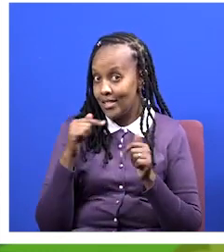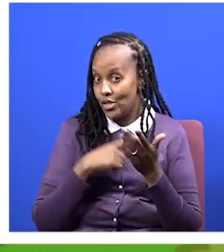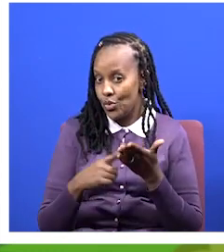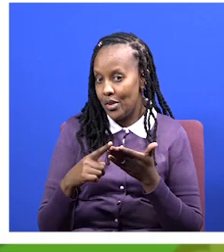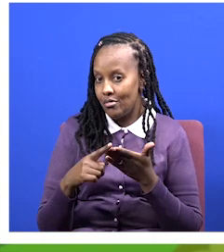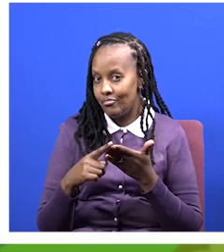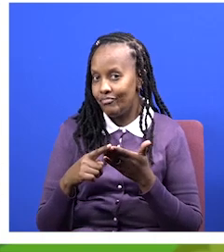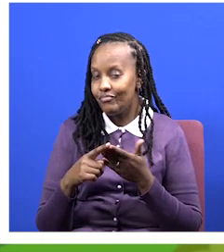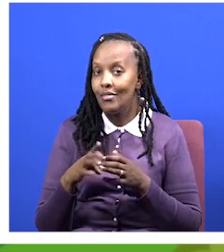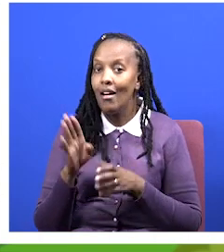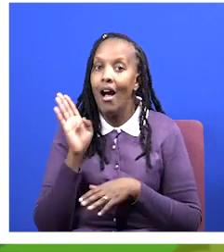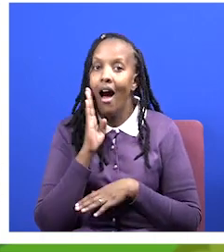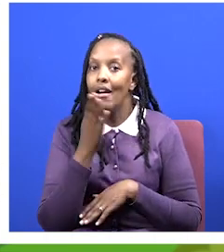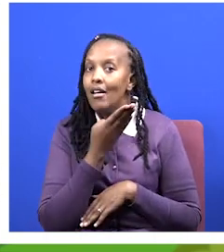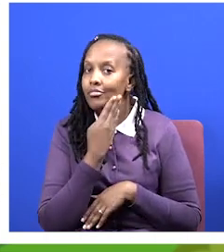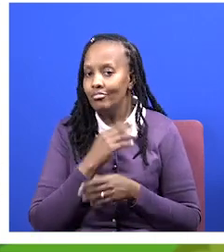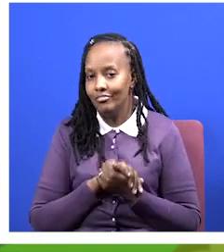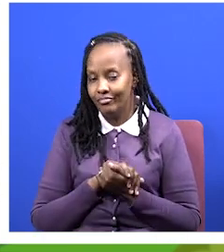week is coloring.